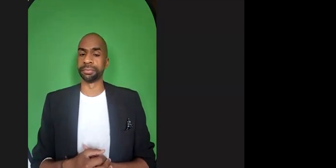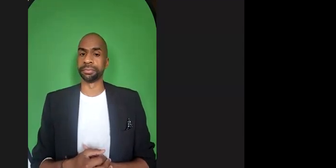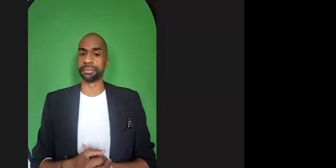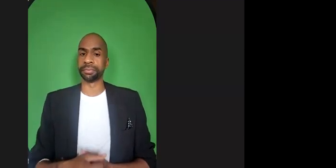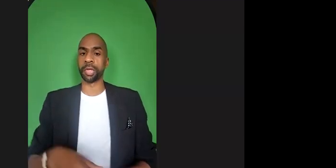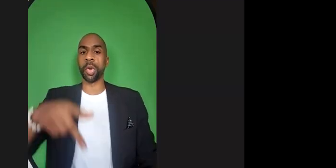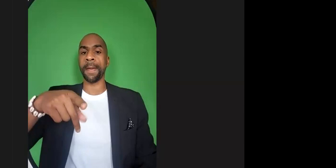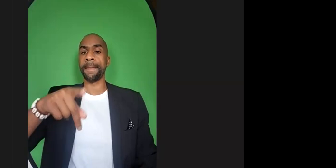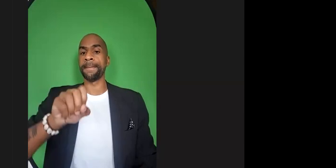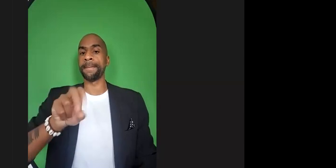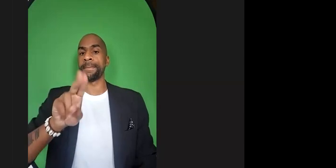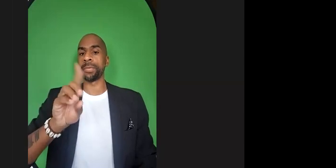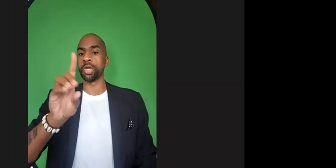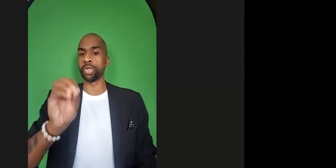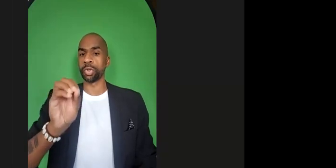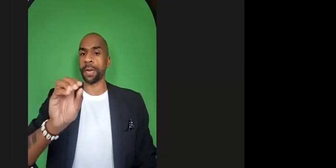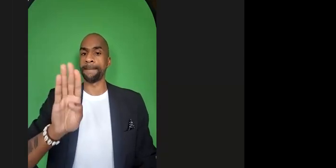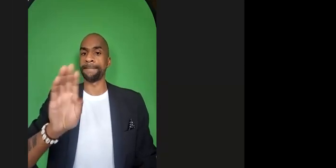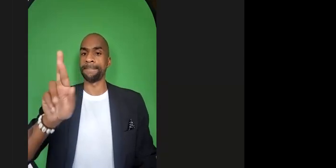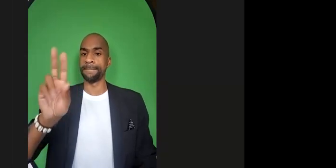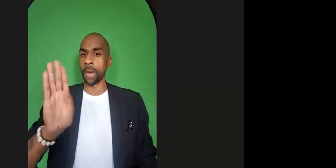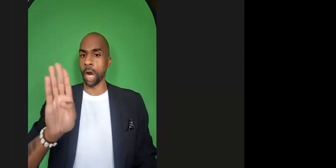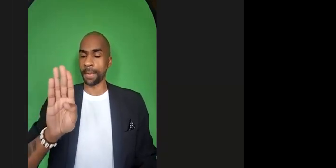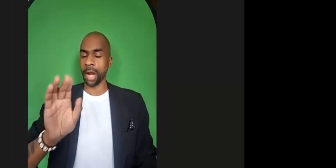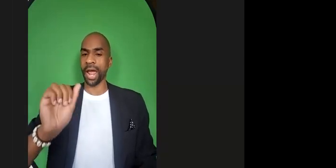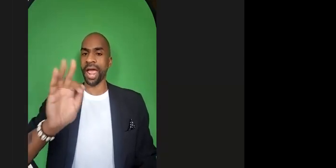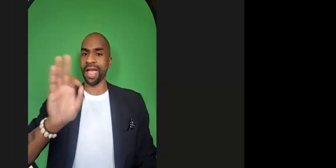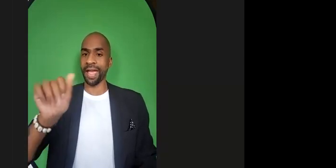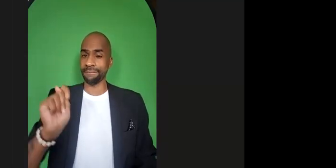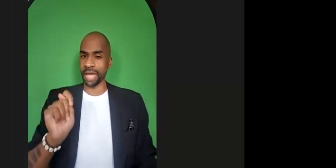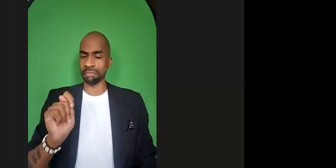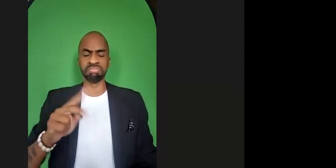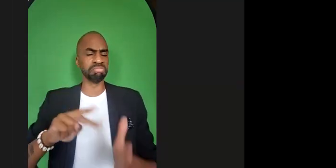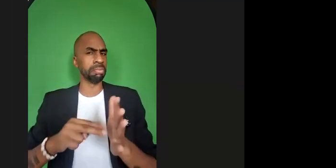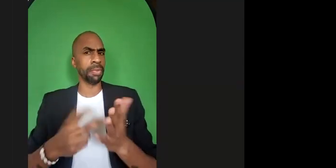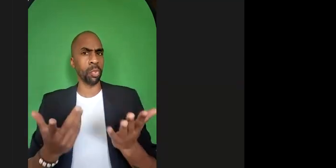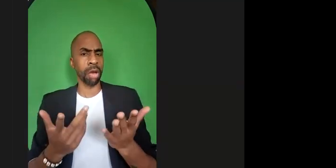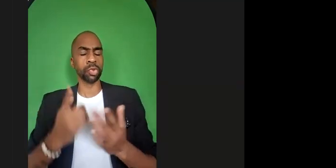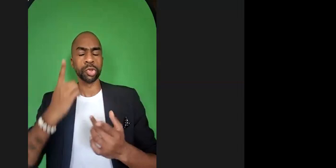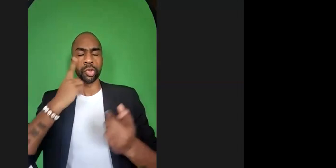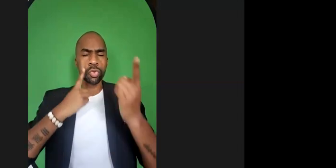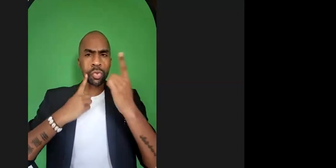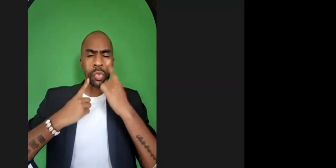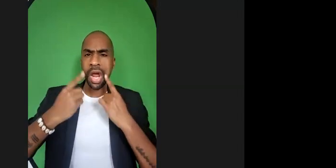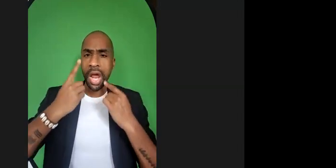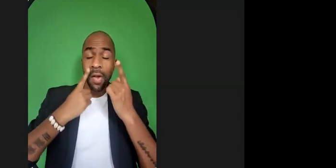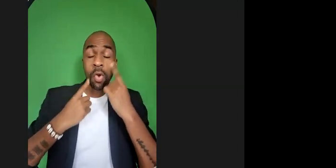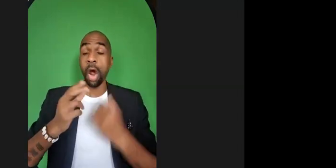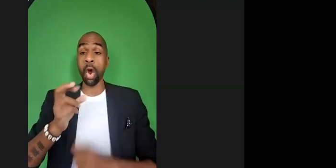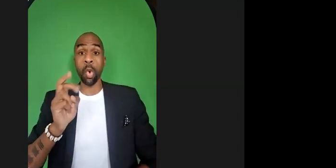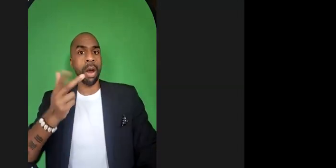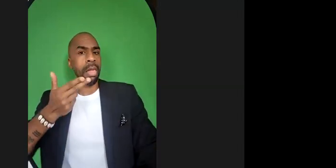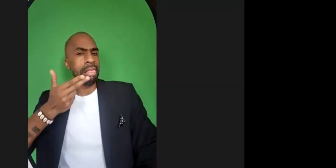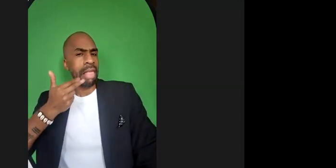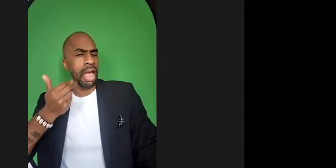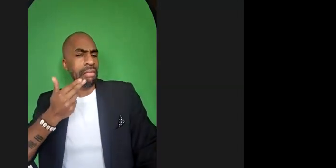with ALS can develop, which is inappropriate laughter or crying that can happen and be quite traumatic. And that also has a treatment for